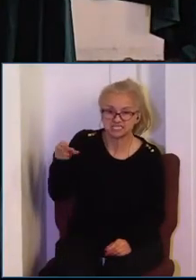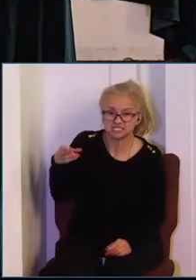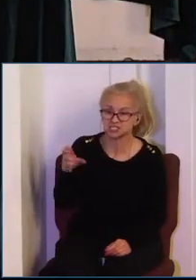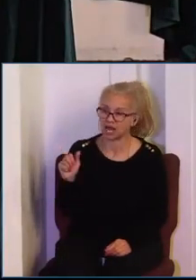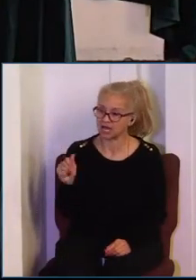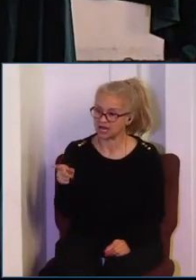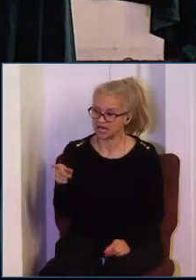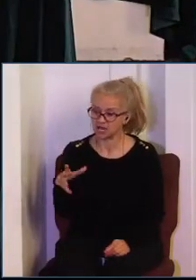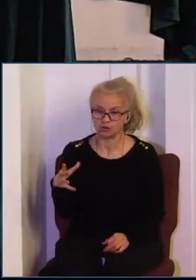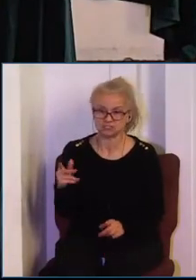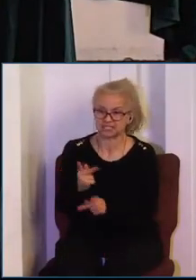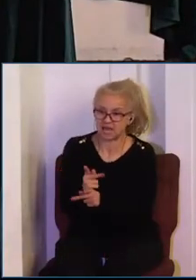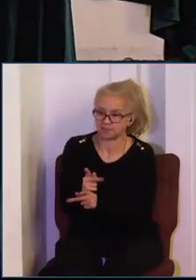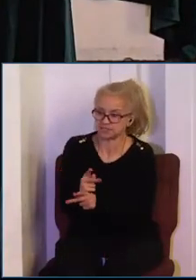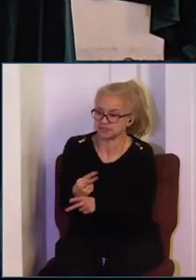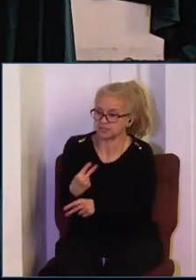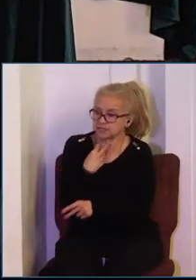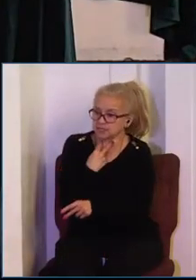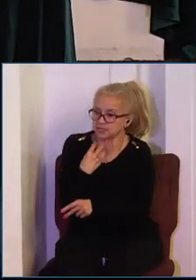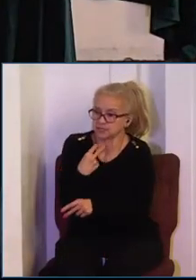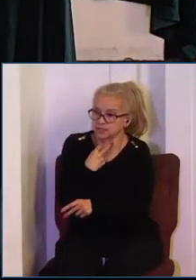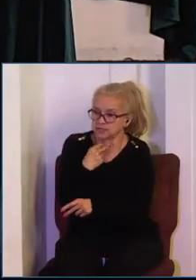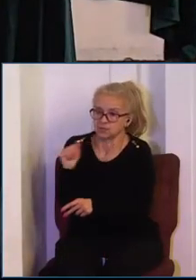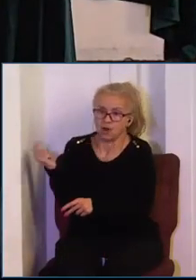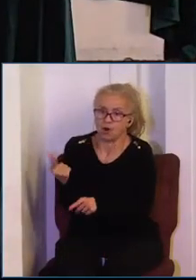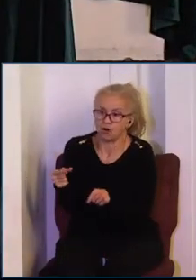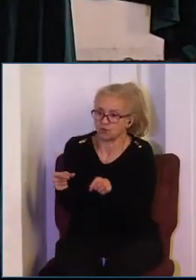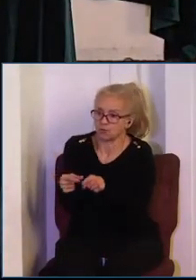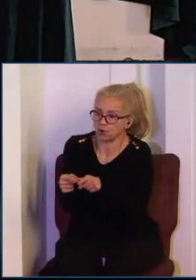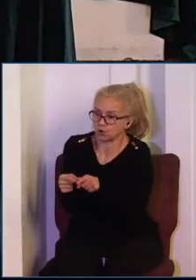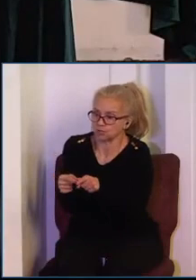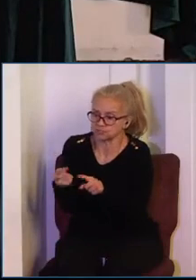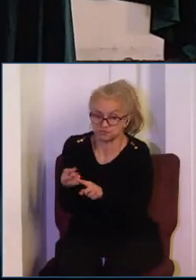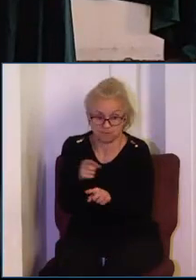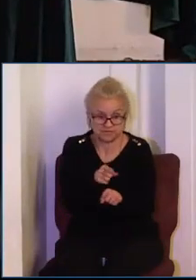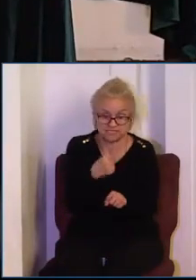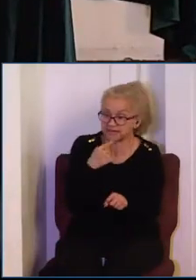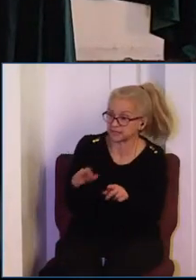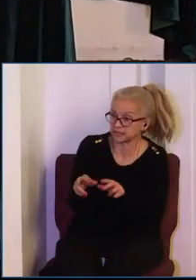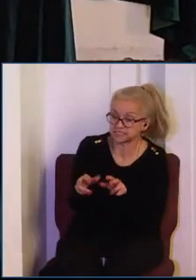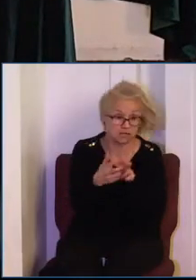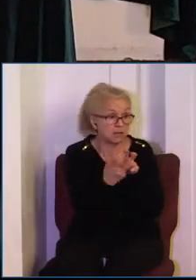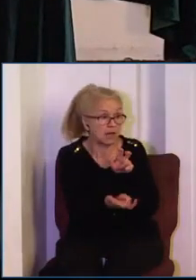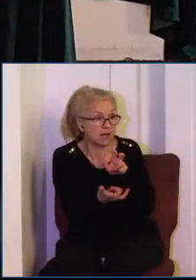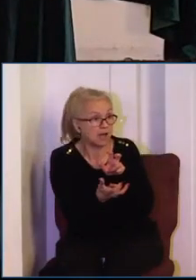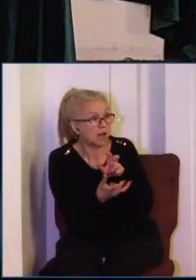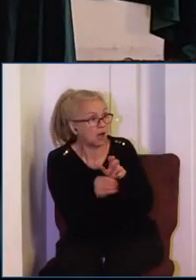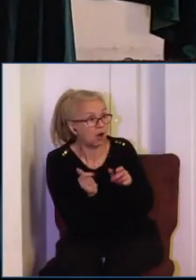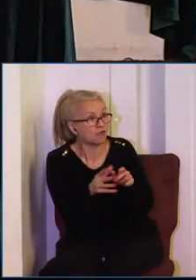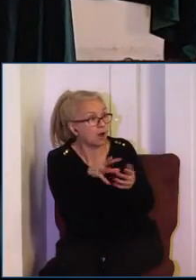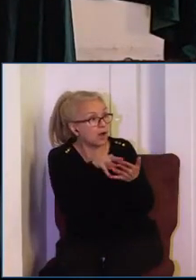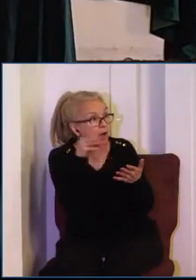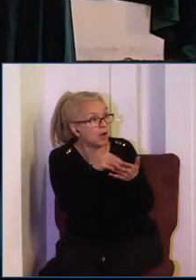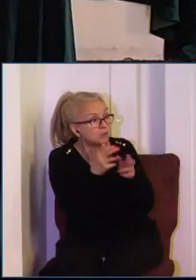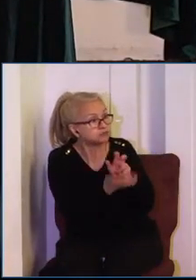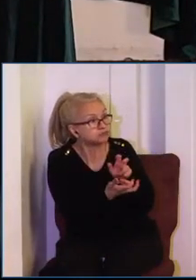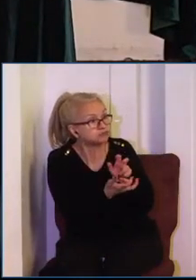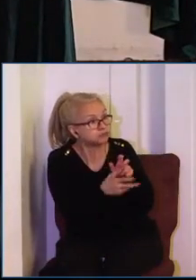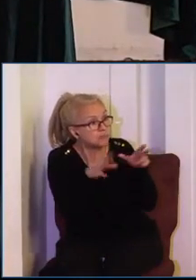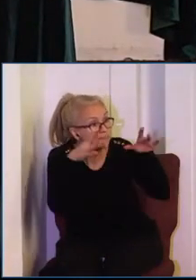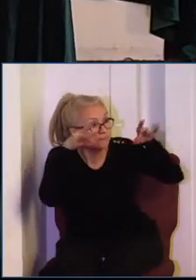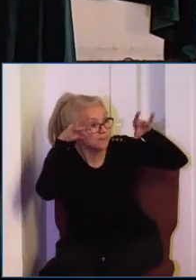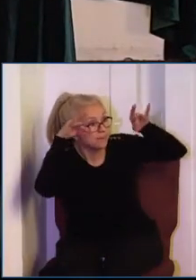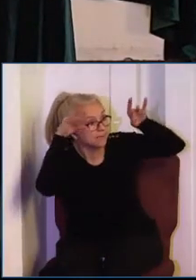held captive by every word out of Elijah's mouth. And he just has